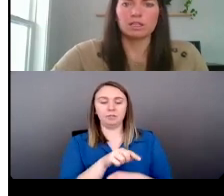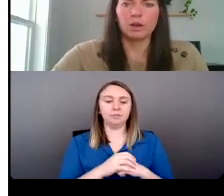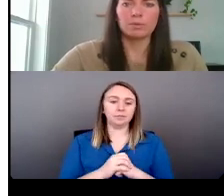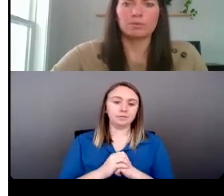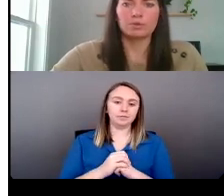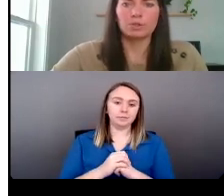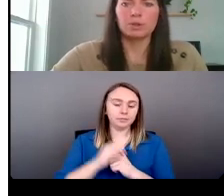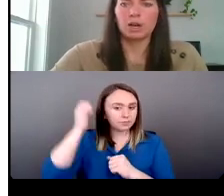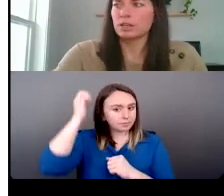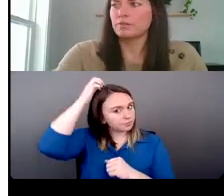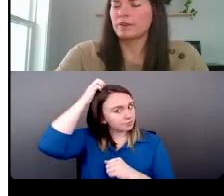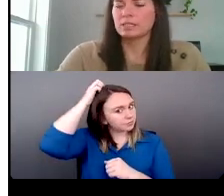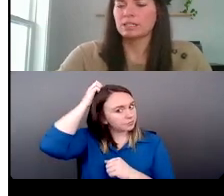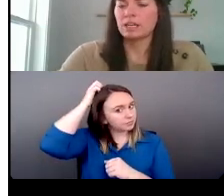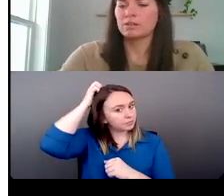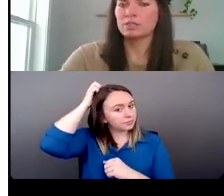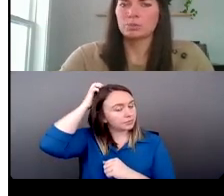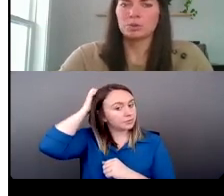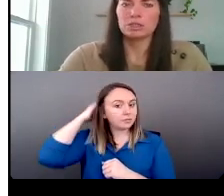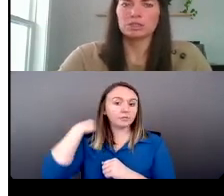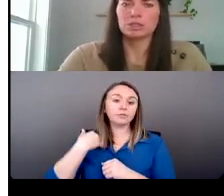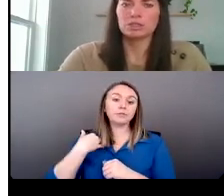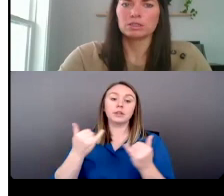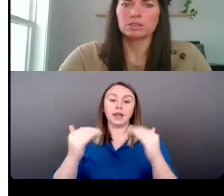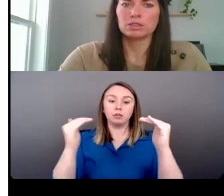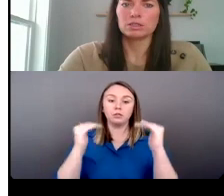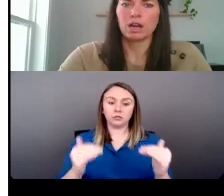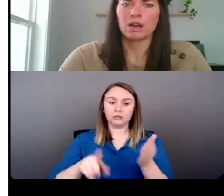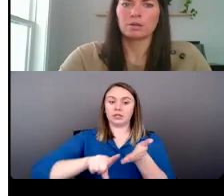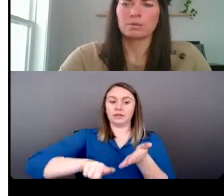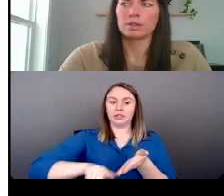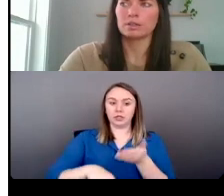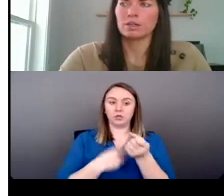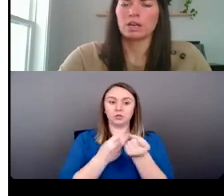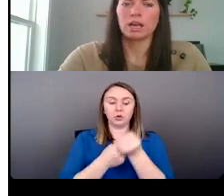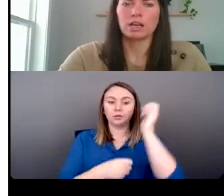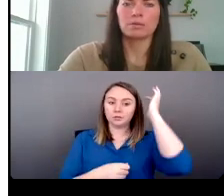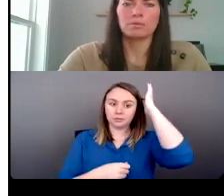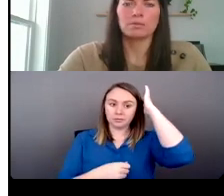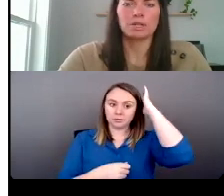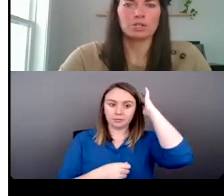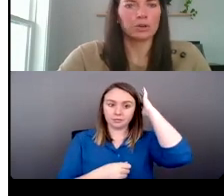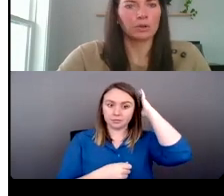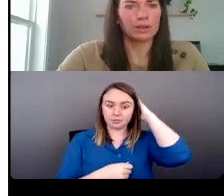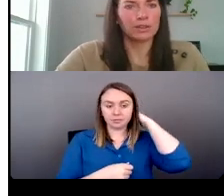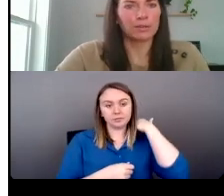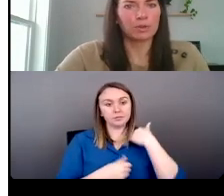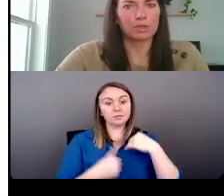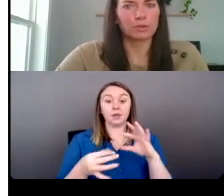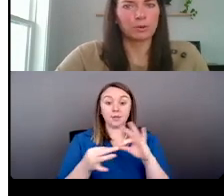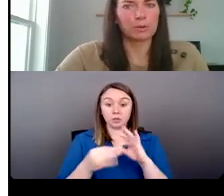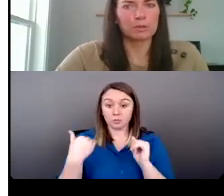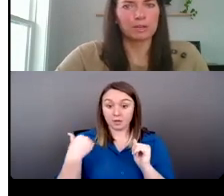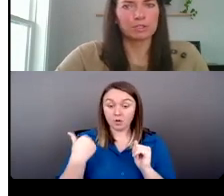So now I'm going to move to our investigative support. And I mentioned earlier that I'm